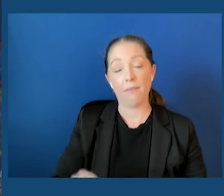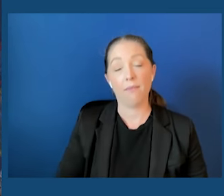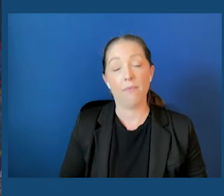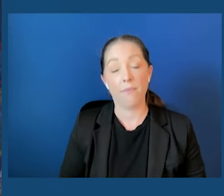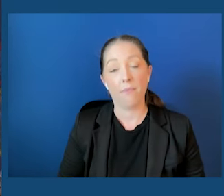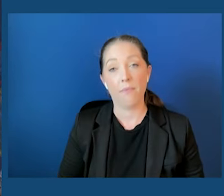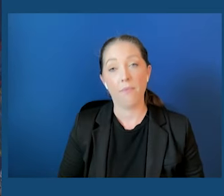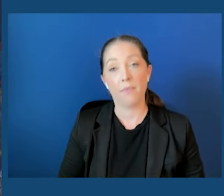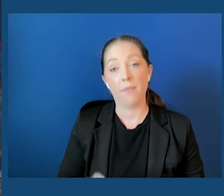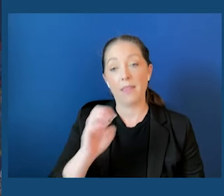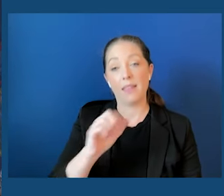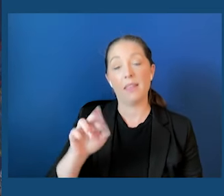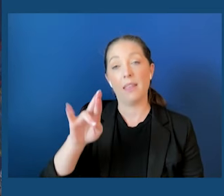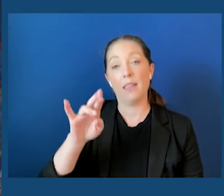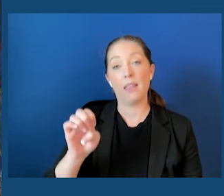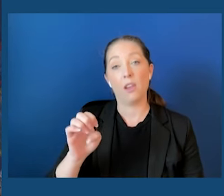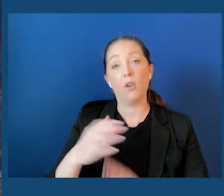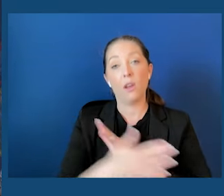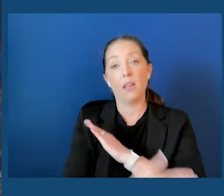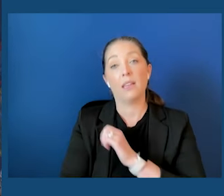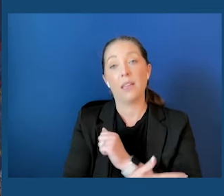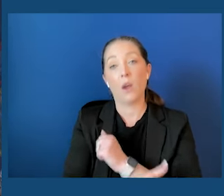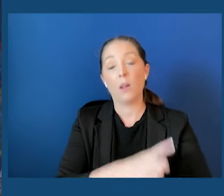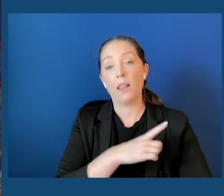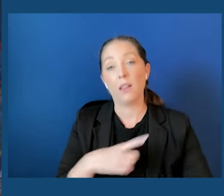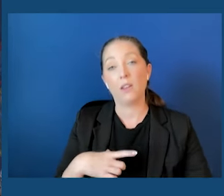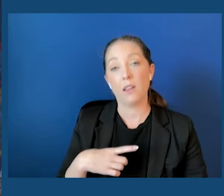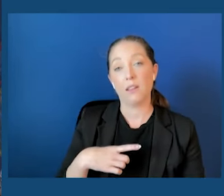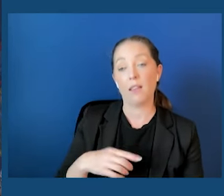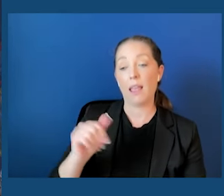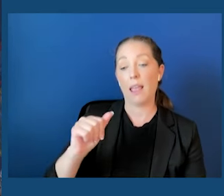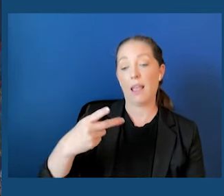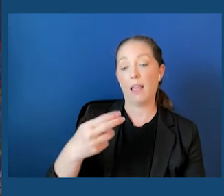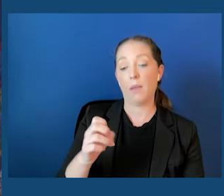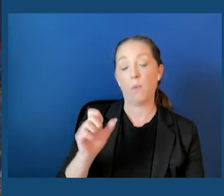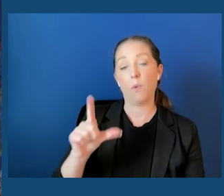Erie County Legislature Chairwoman April Baskin,